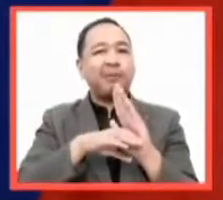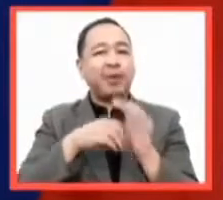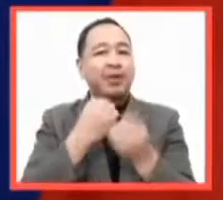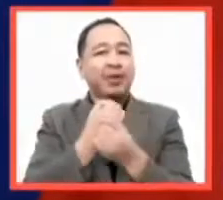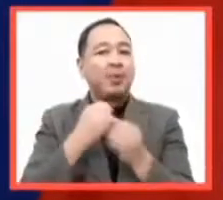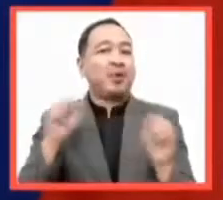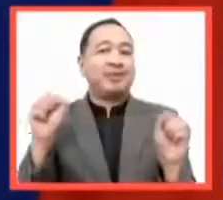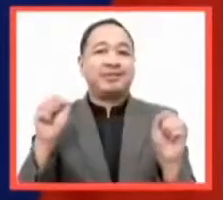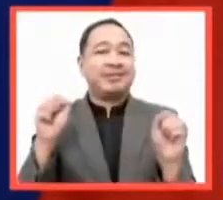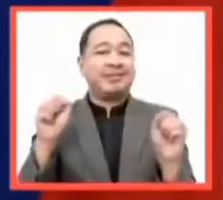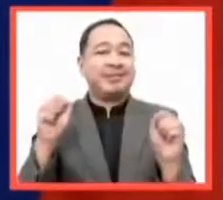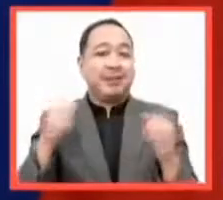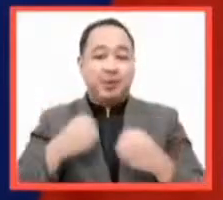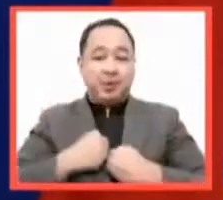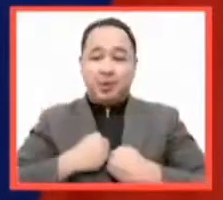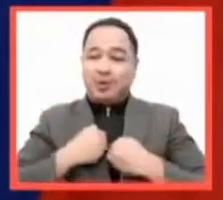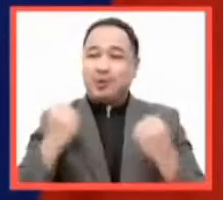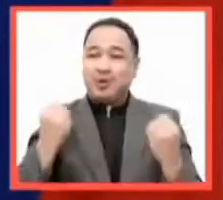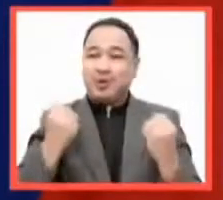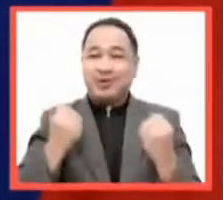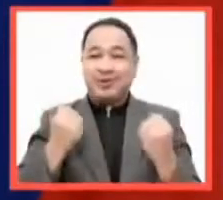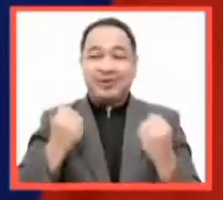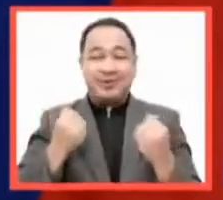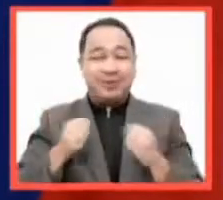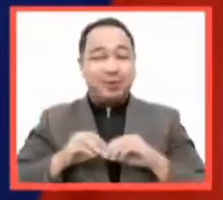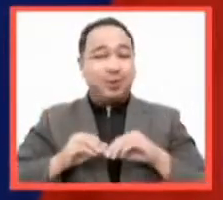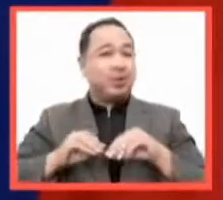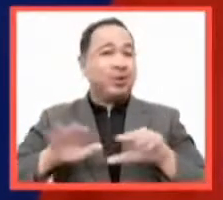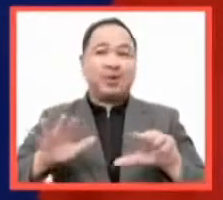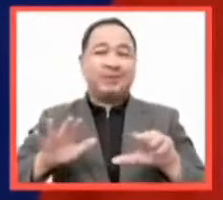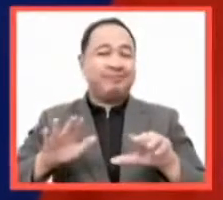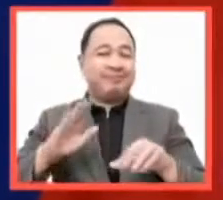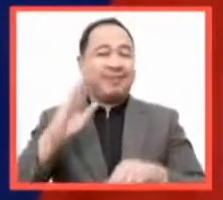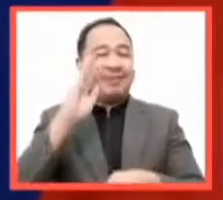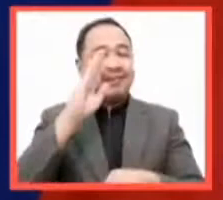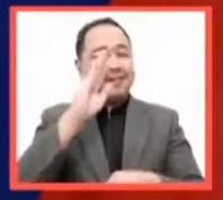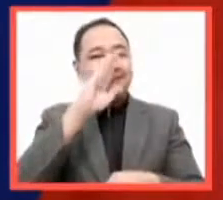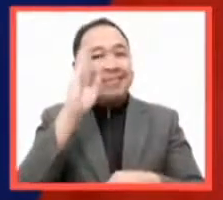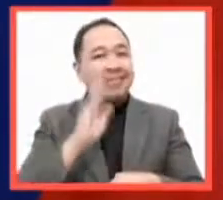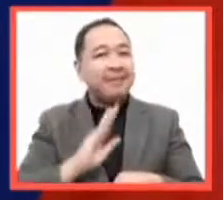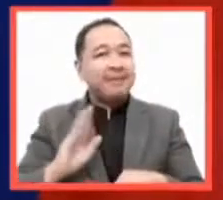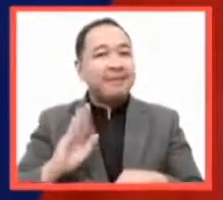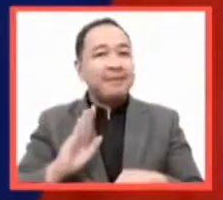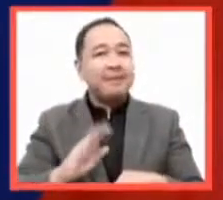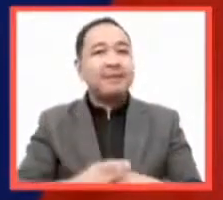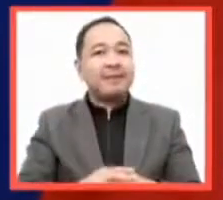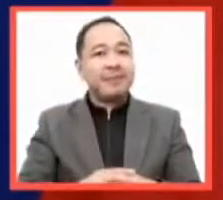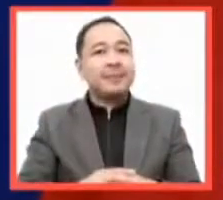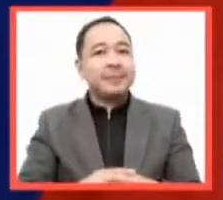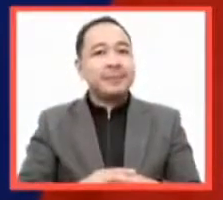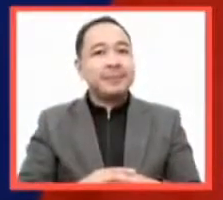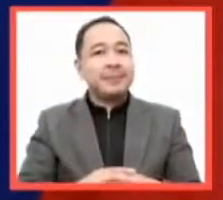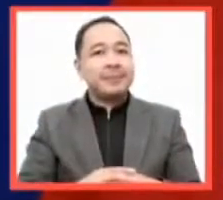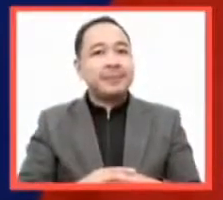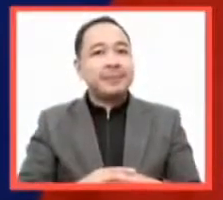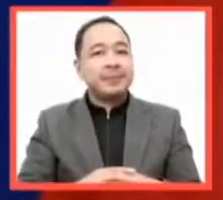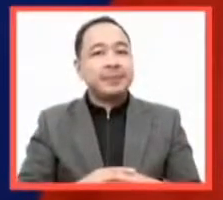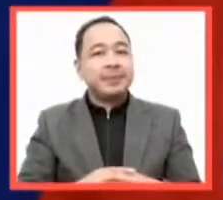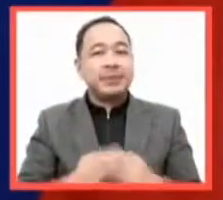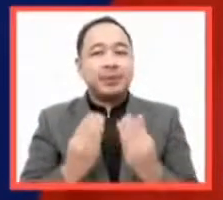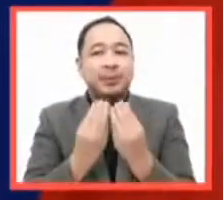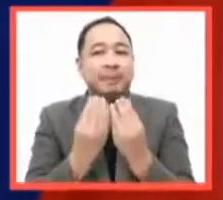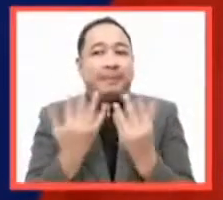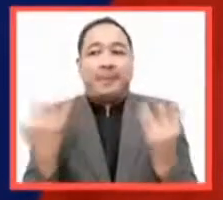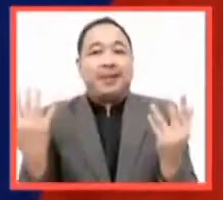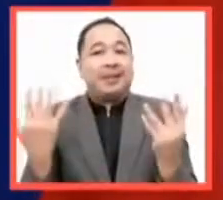of these values. It is neither democratic nor transparent in its presentation and